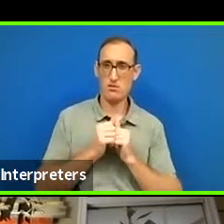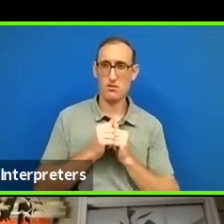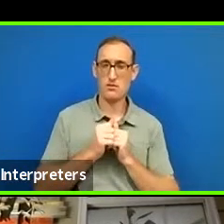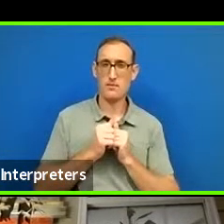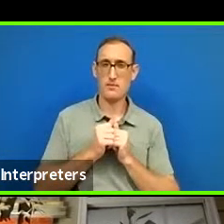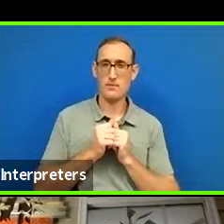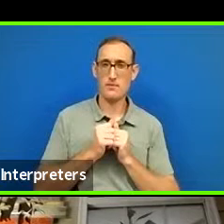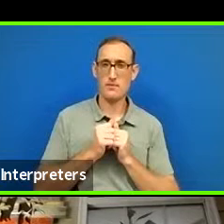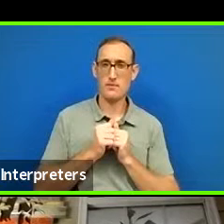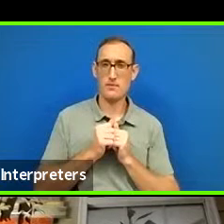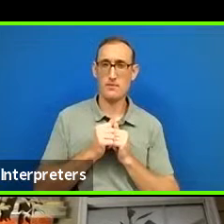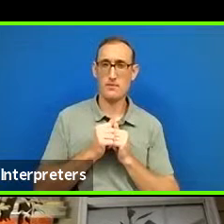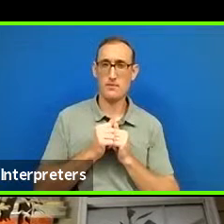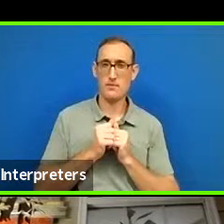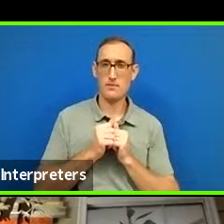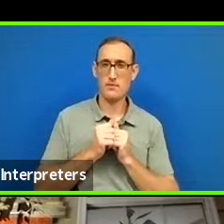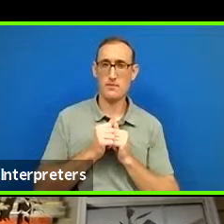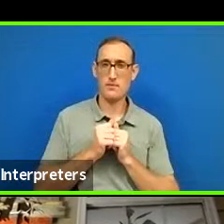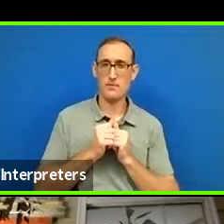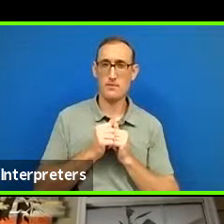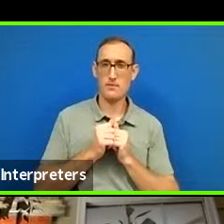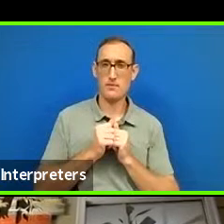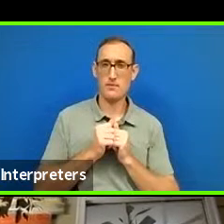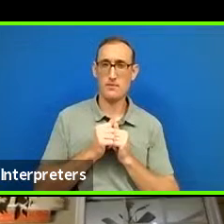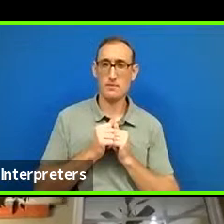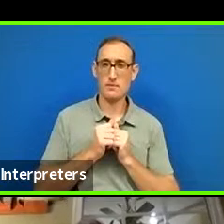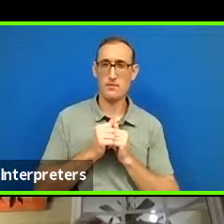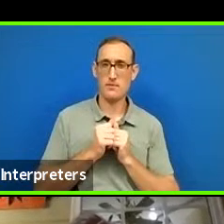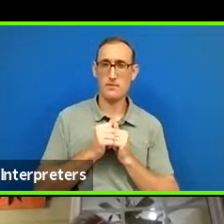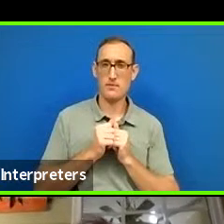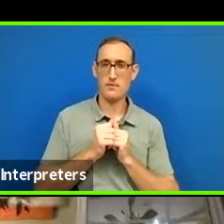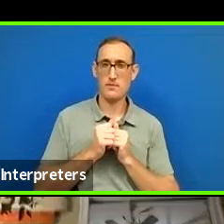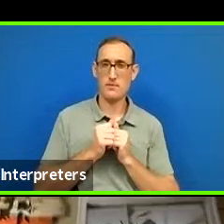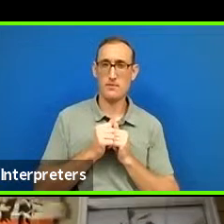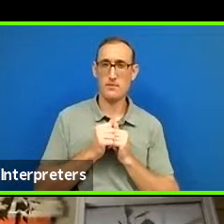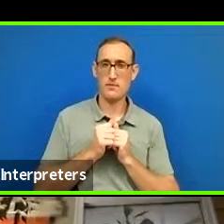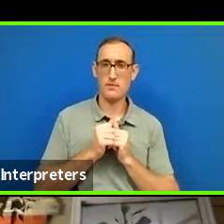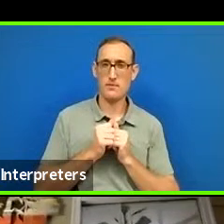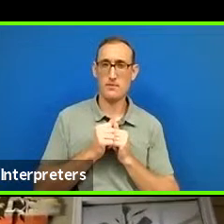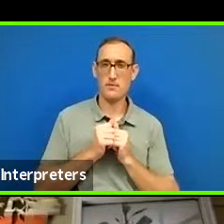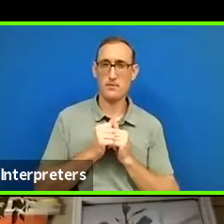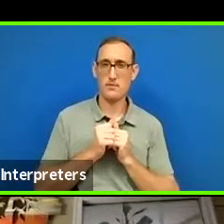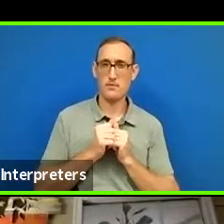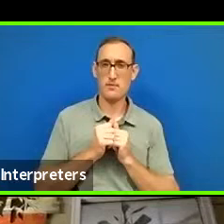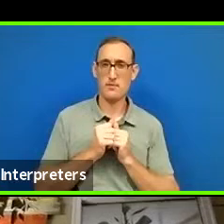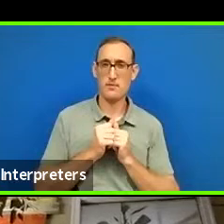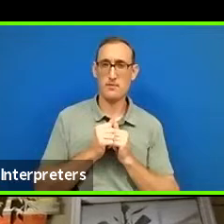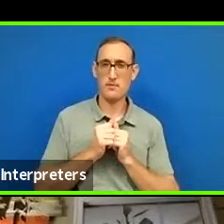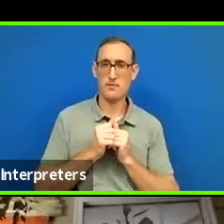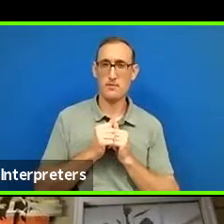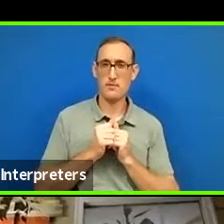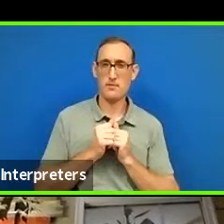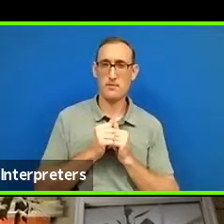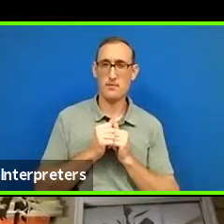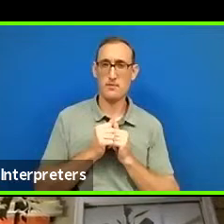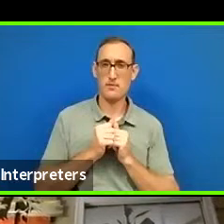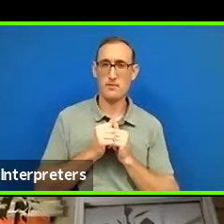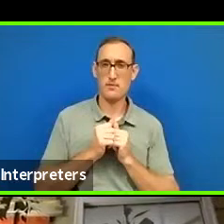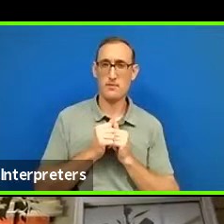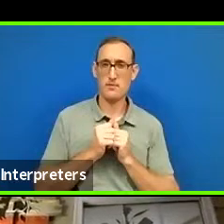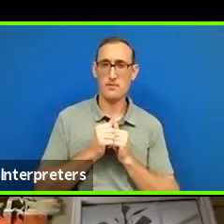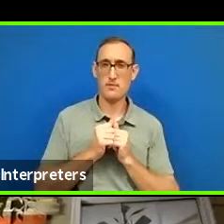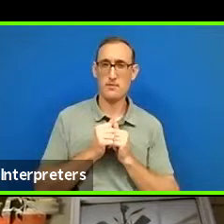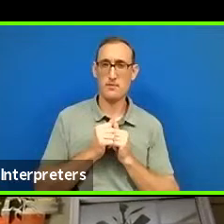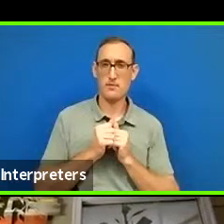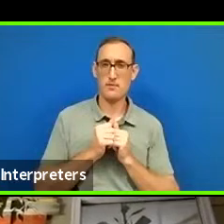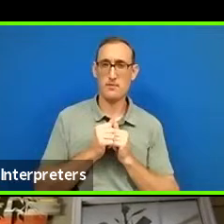for more thoughts about, or send that same survey out to the board to the board members elect that I sent out to the board, just so they can